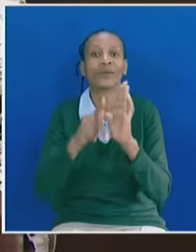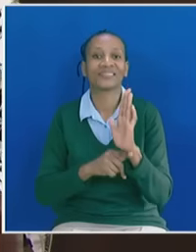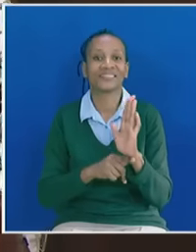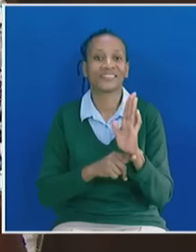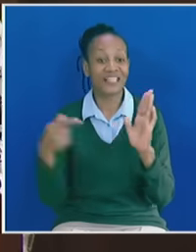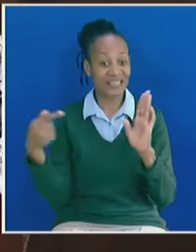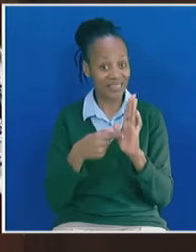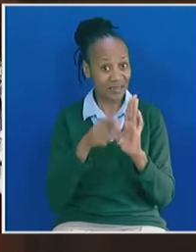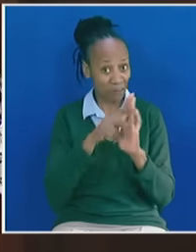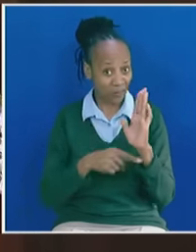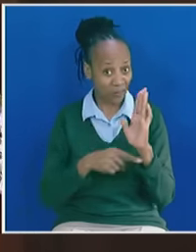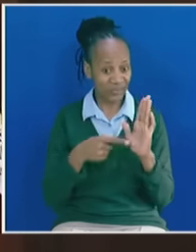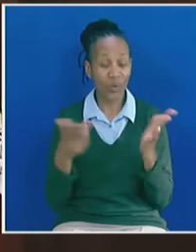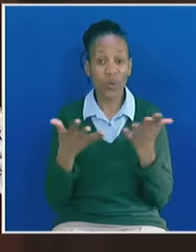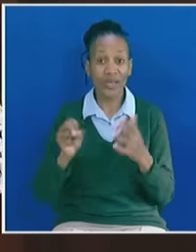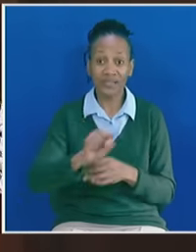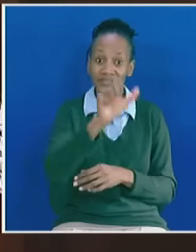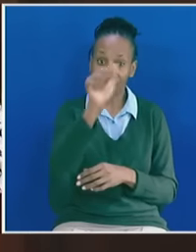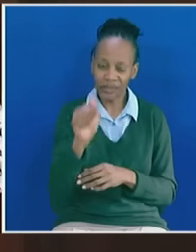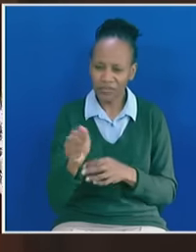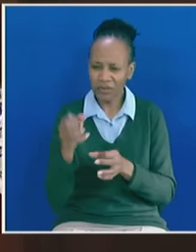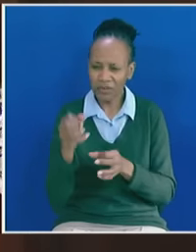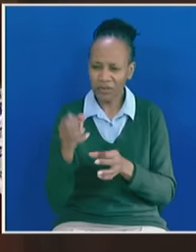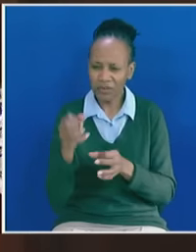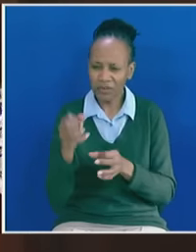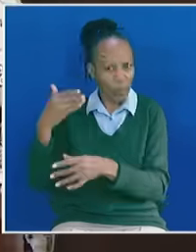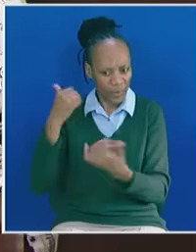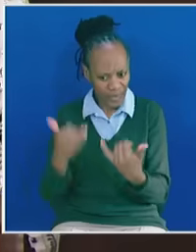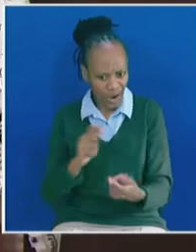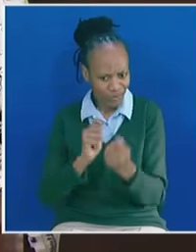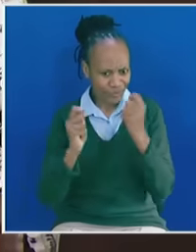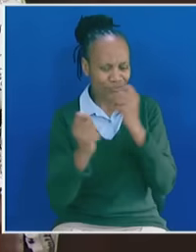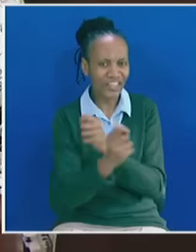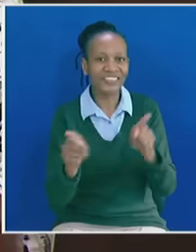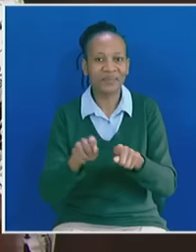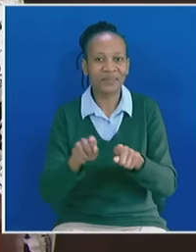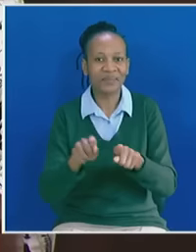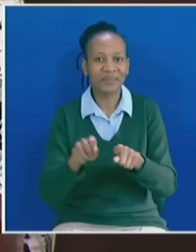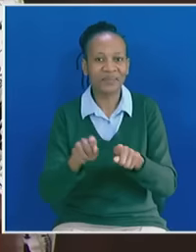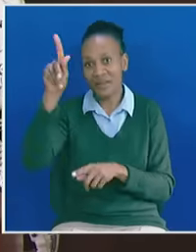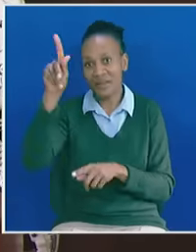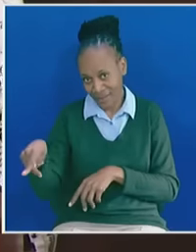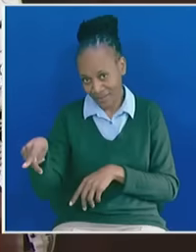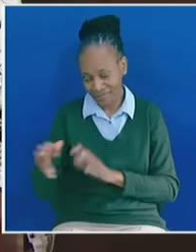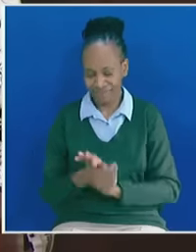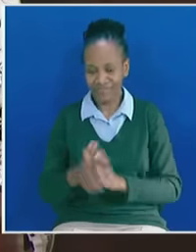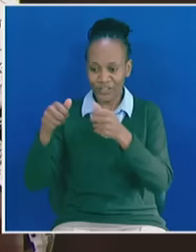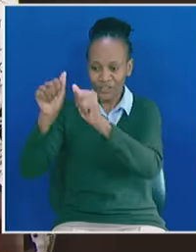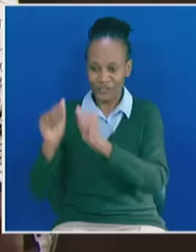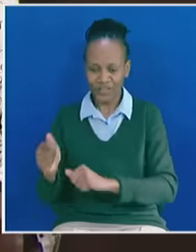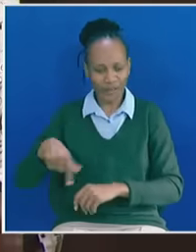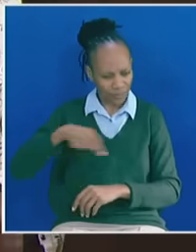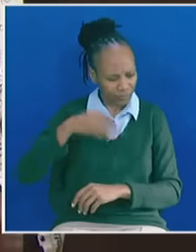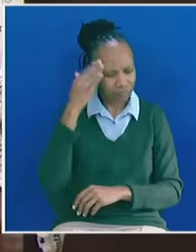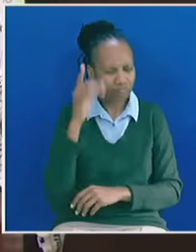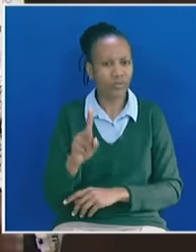the uniqueness in South Africa's political history is called the National Development Plan. Chairperson, it is recognized